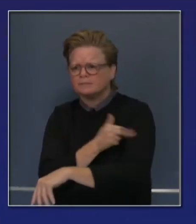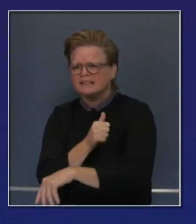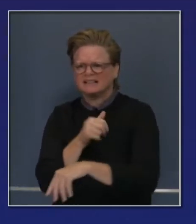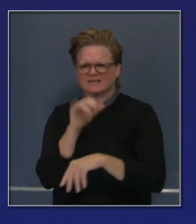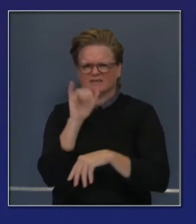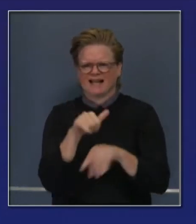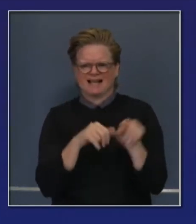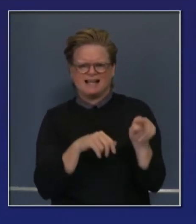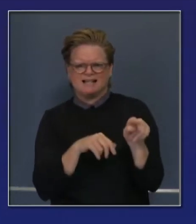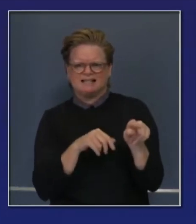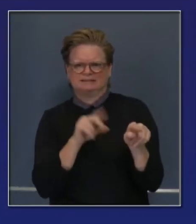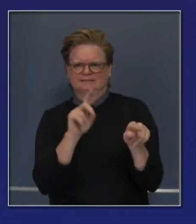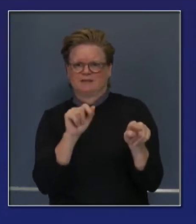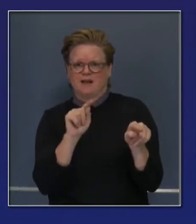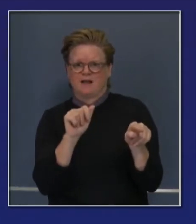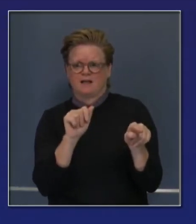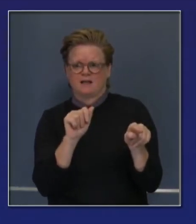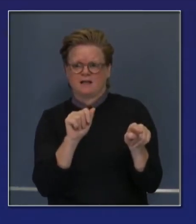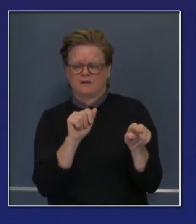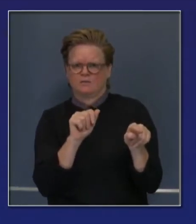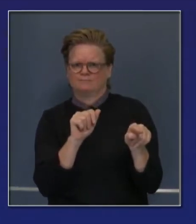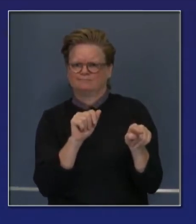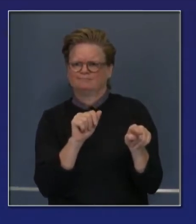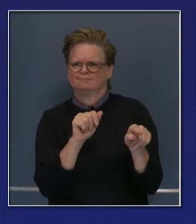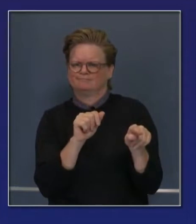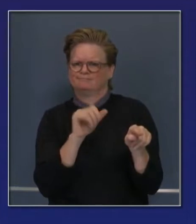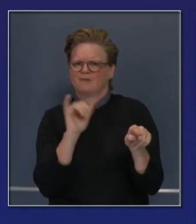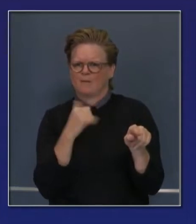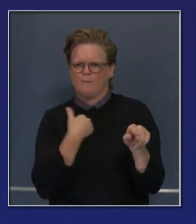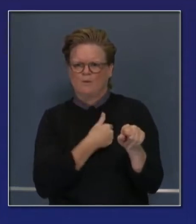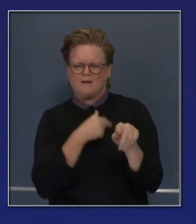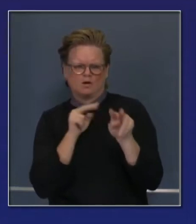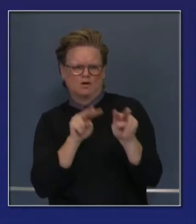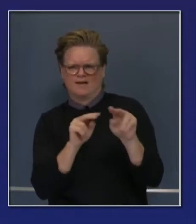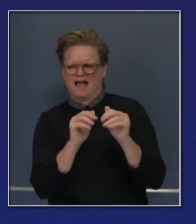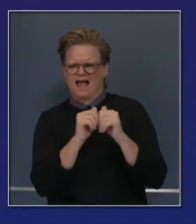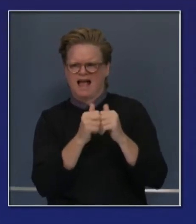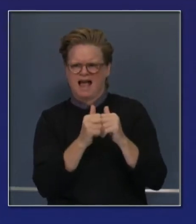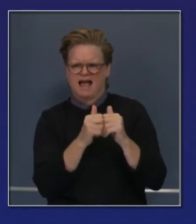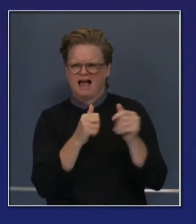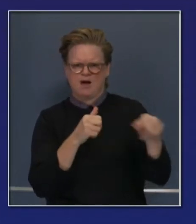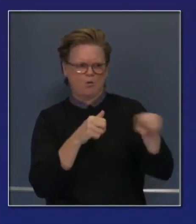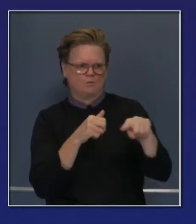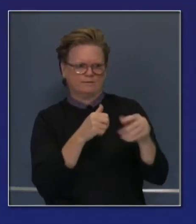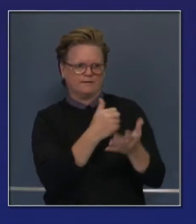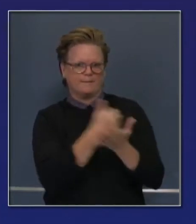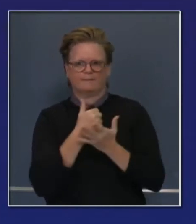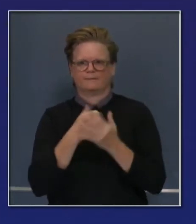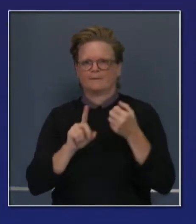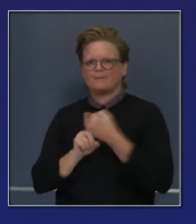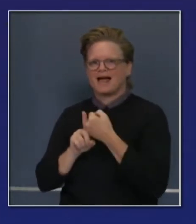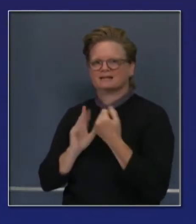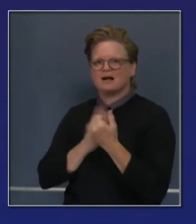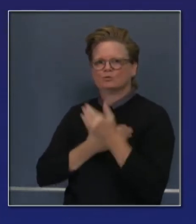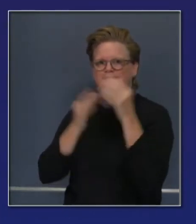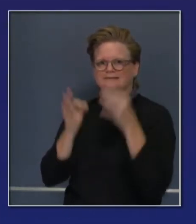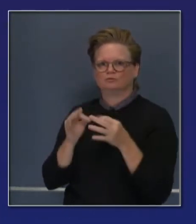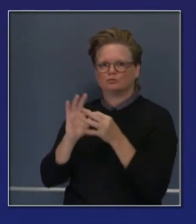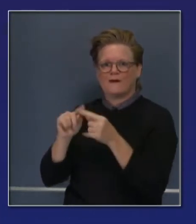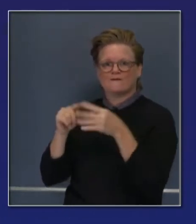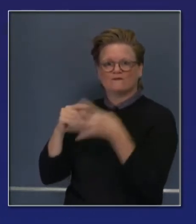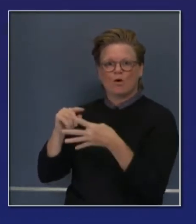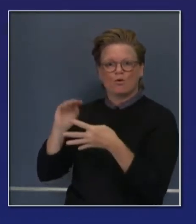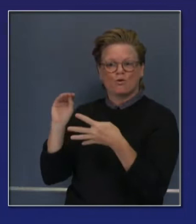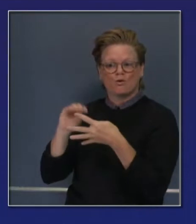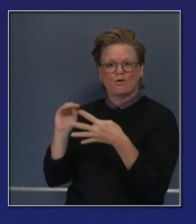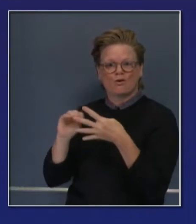the importance of that criteria. We're just not leading with that criteria. We're leading with case rates, and we're leading with positivity rates as the two